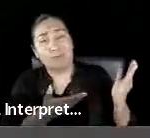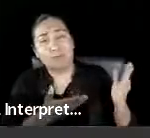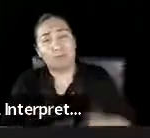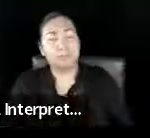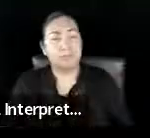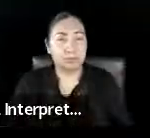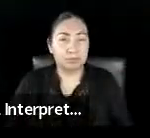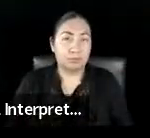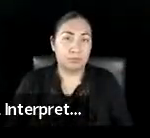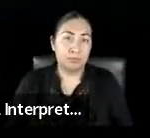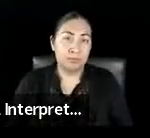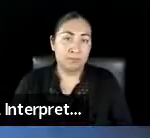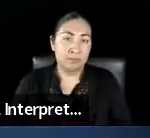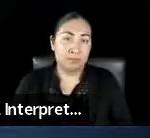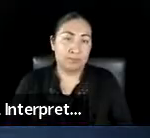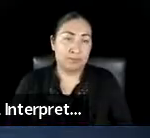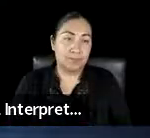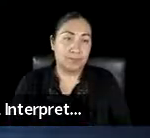1-800-273-8255.